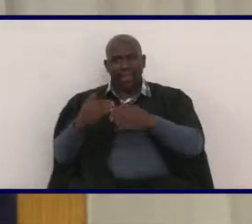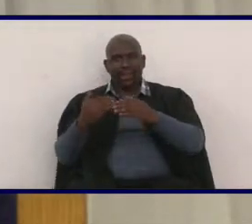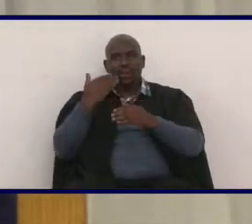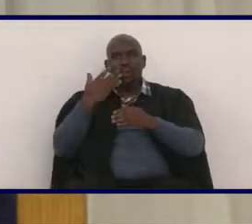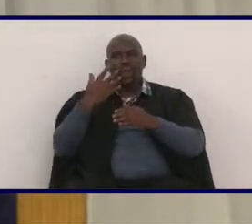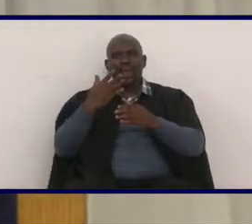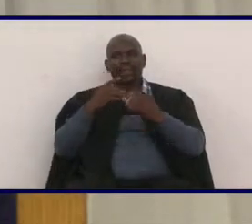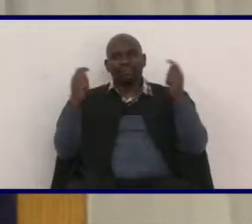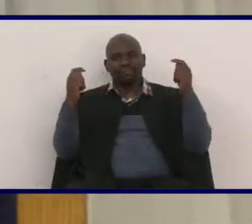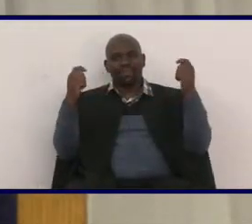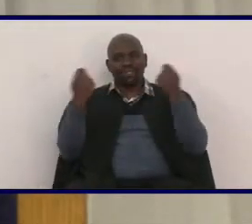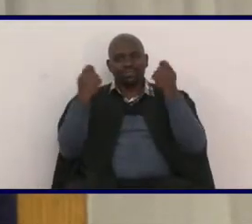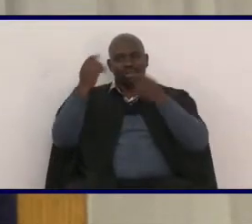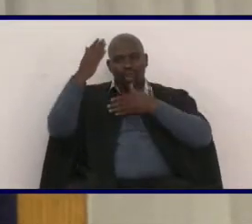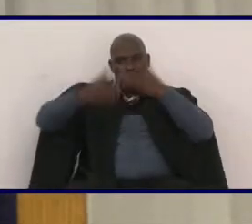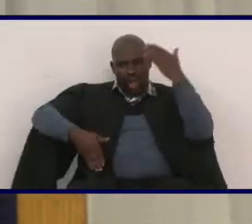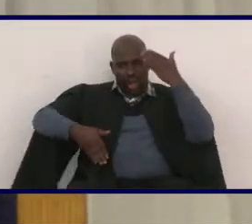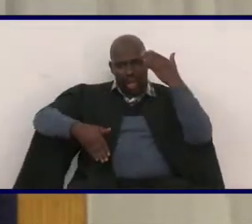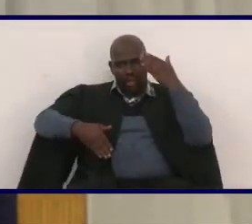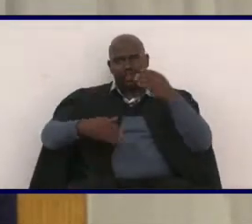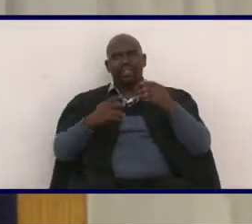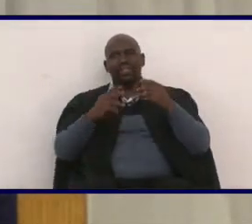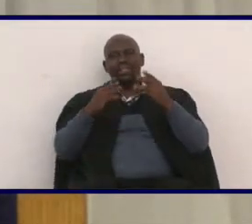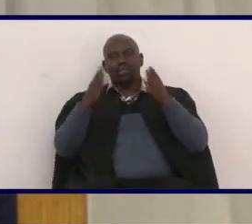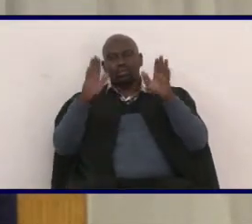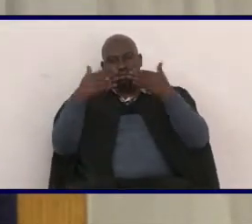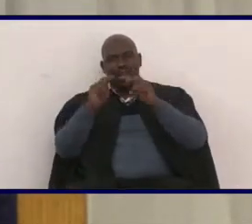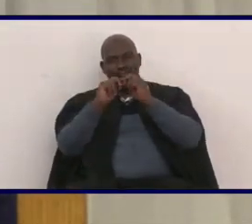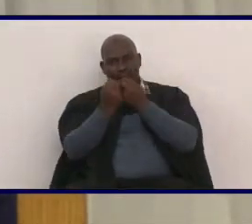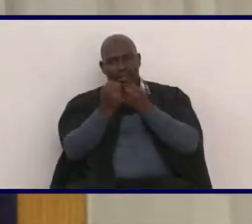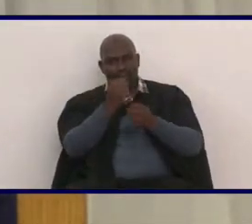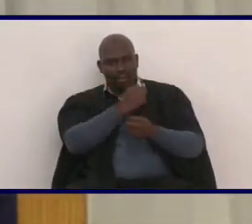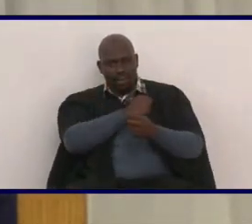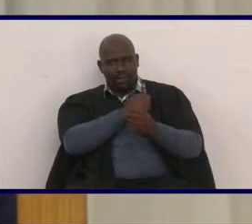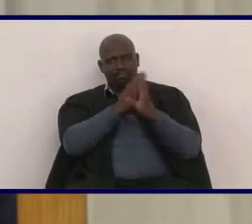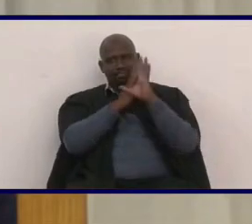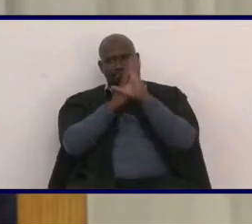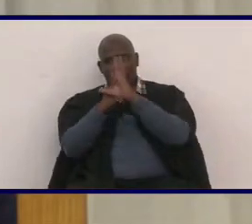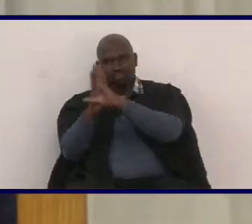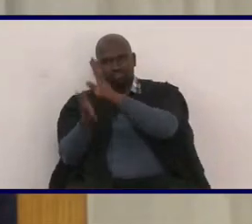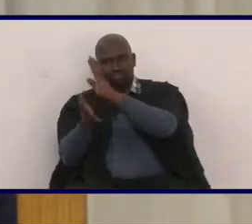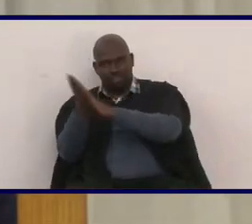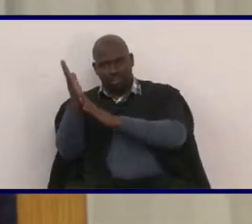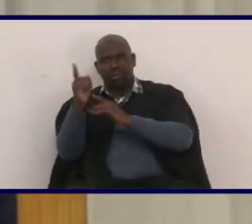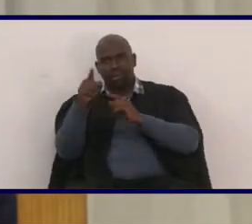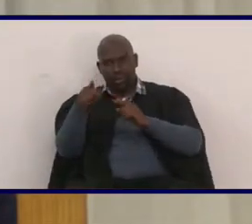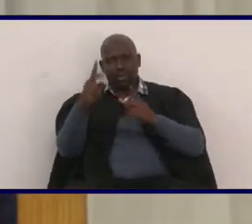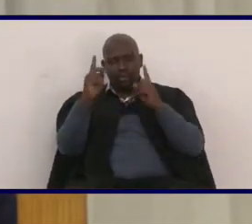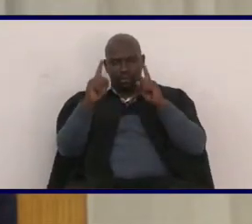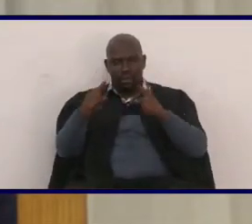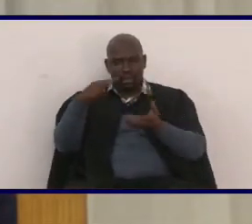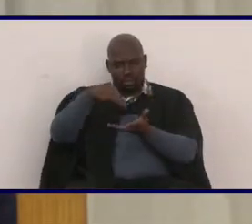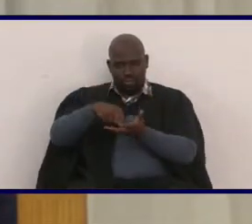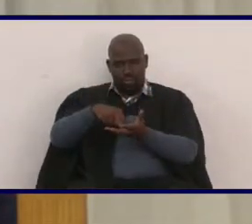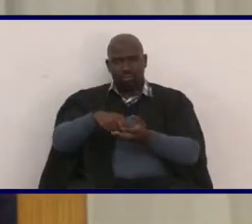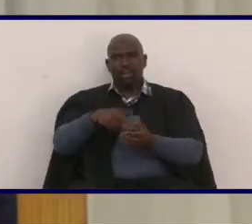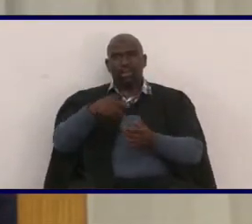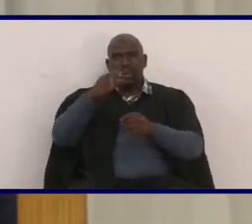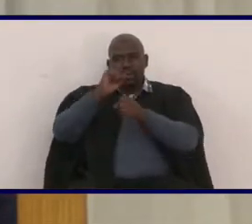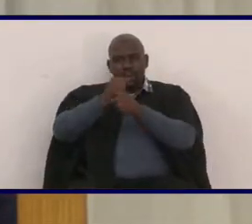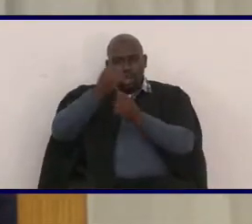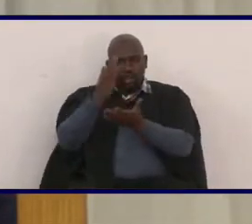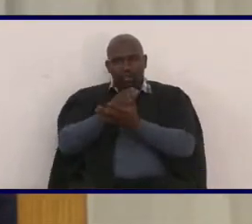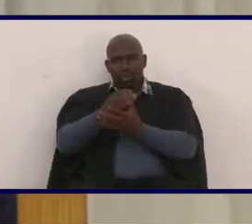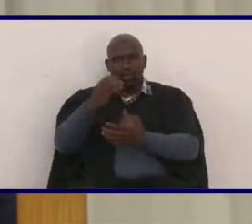the academic procession leaves the hall. We also ask that you please ensure that your cell phones are on